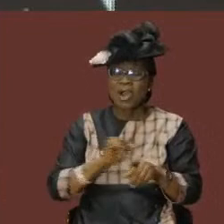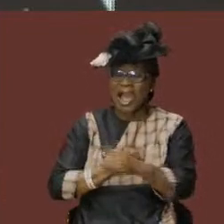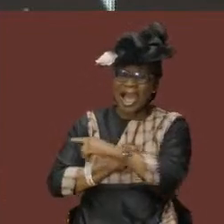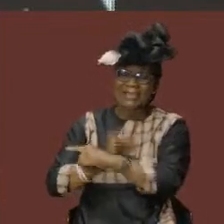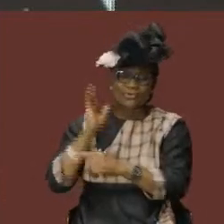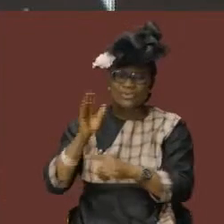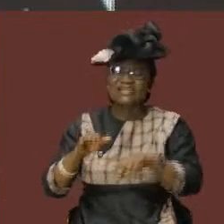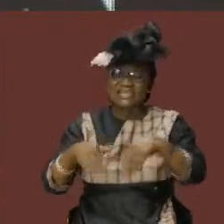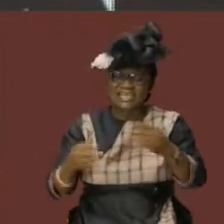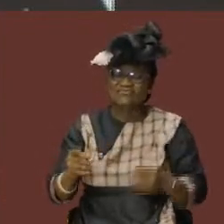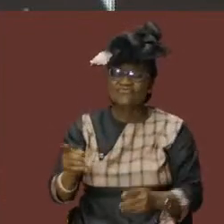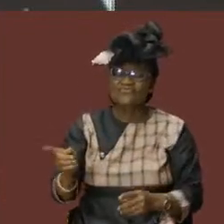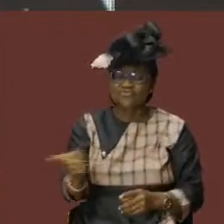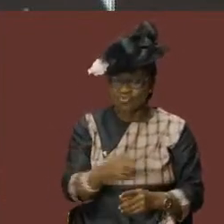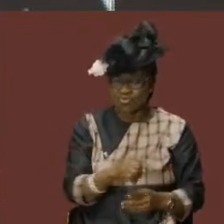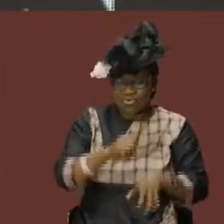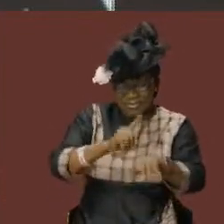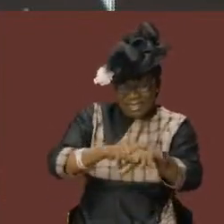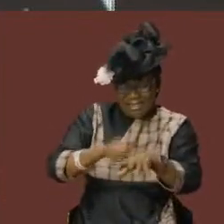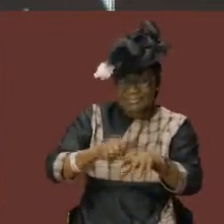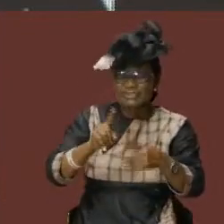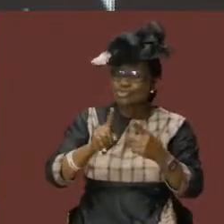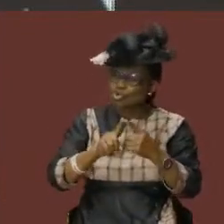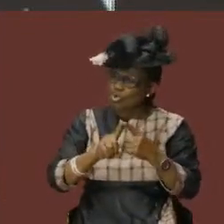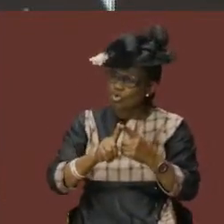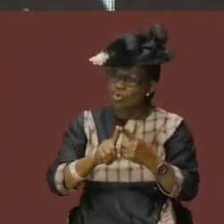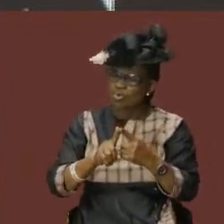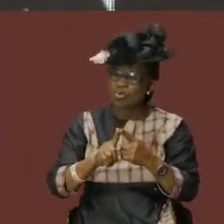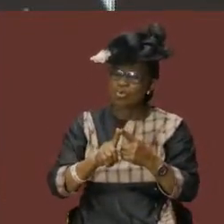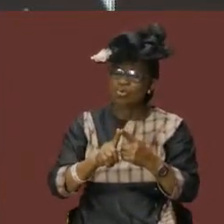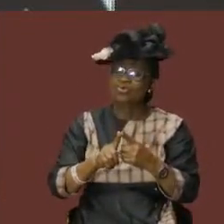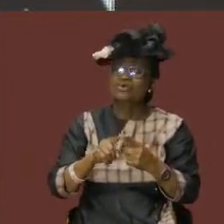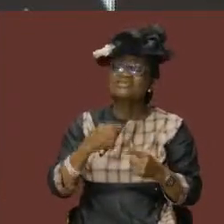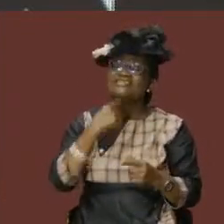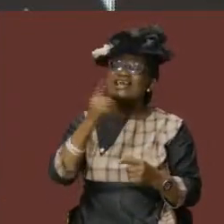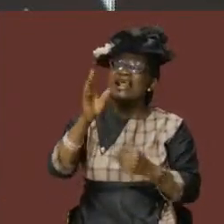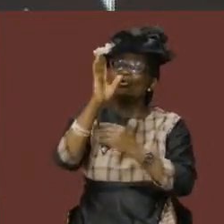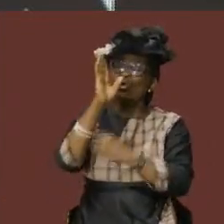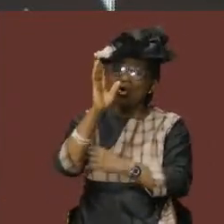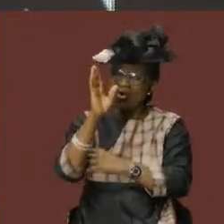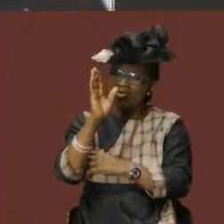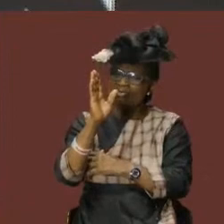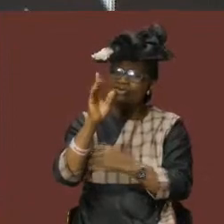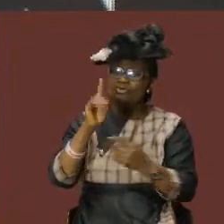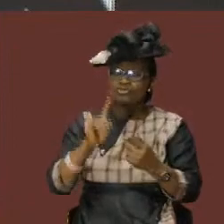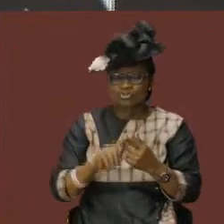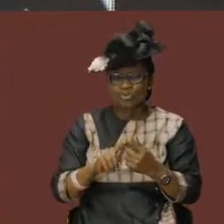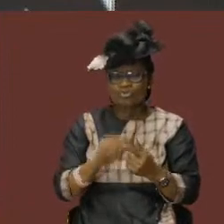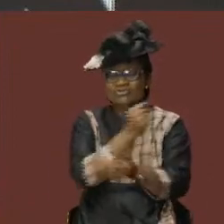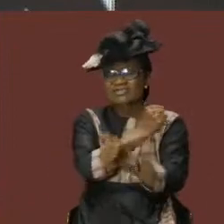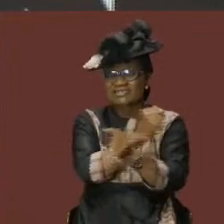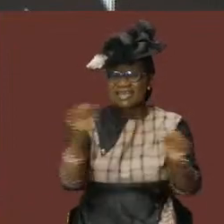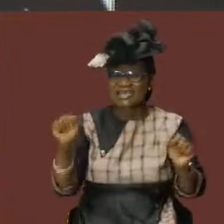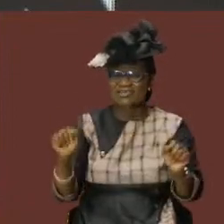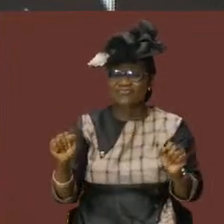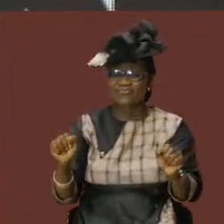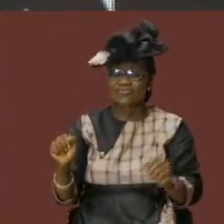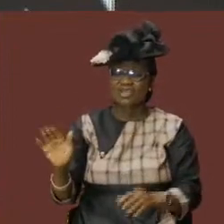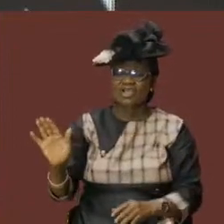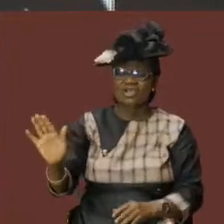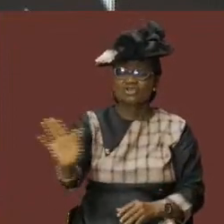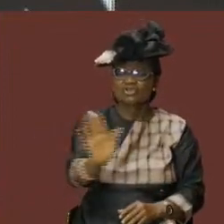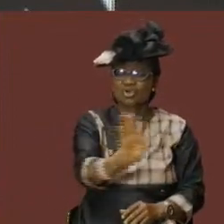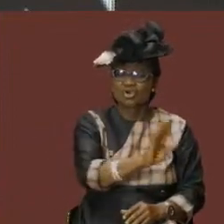altar and do your praying there, asking God to save your soul or to purify